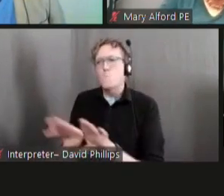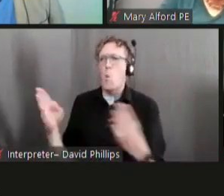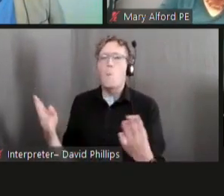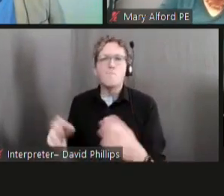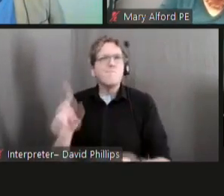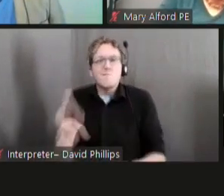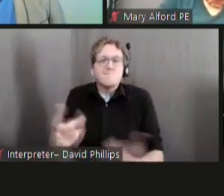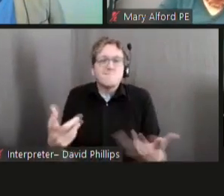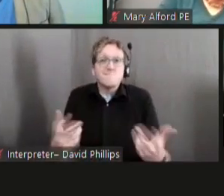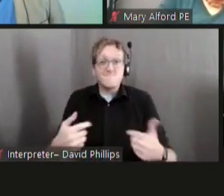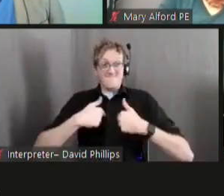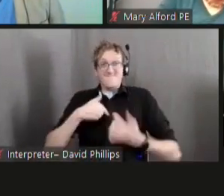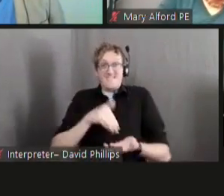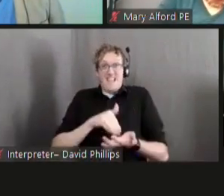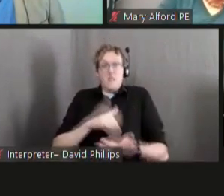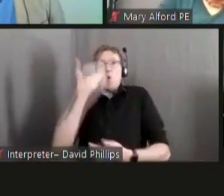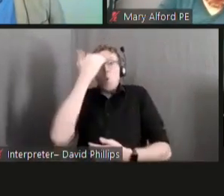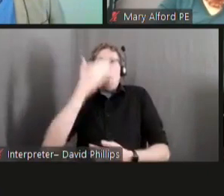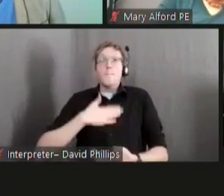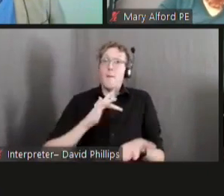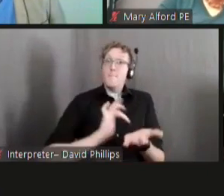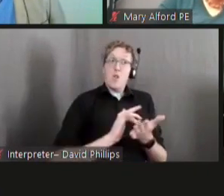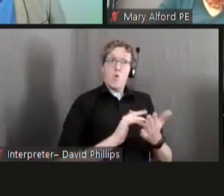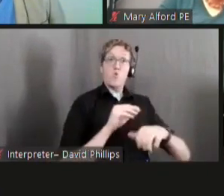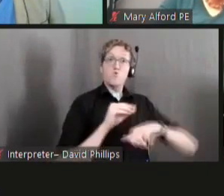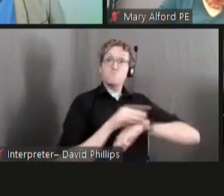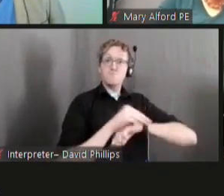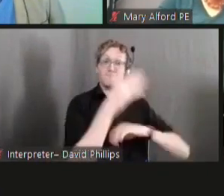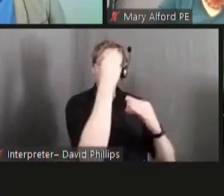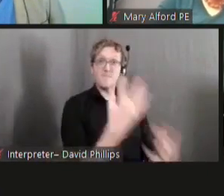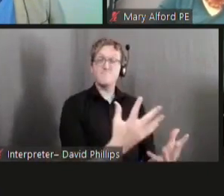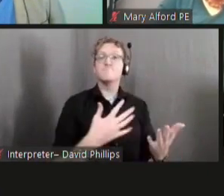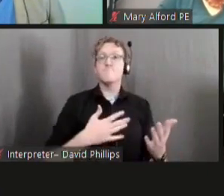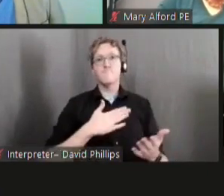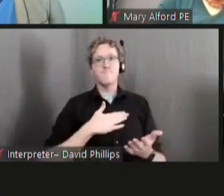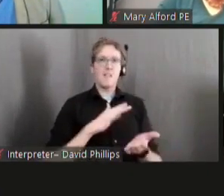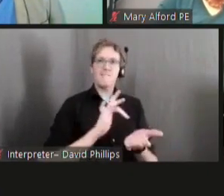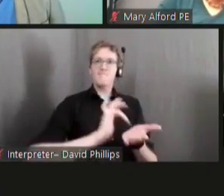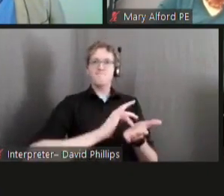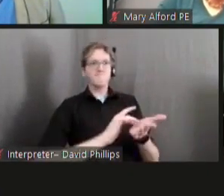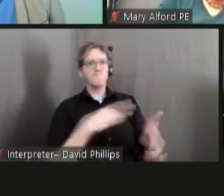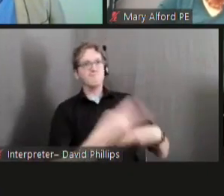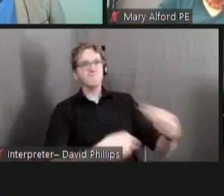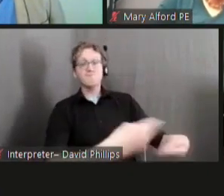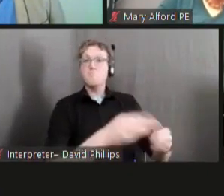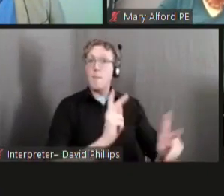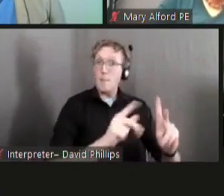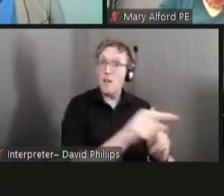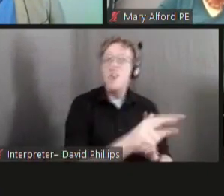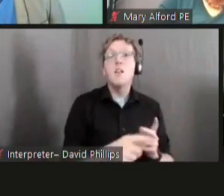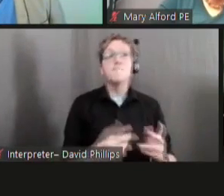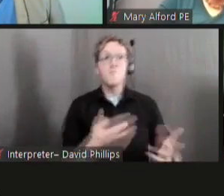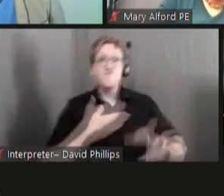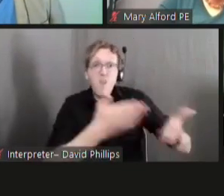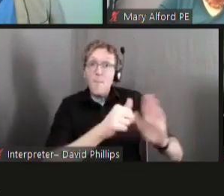know that the things that I recommend medically, the prescriptions that I wrote this morning in my clinic, the procedures that I recommend people to undergo, they